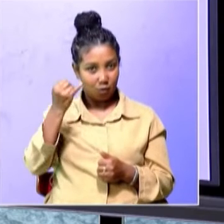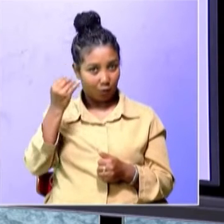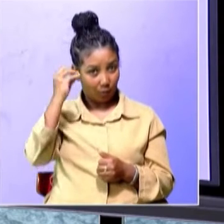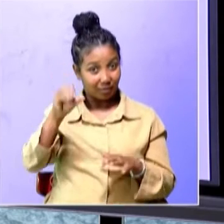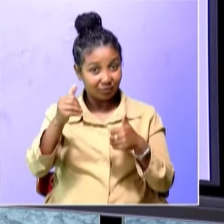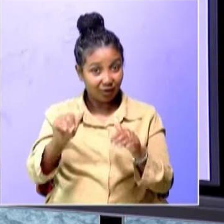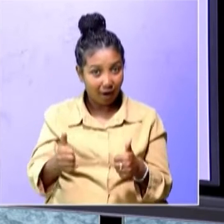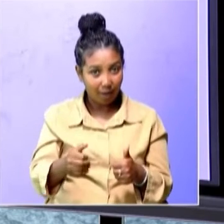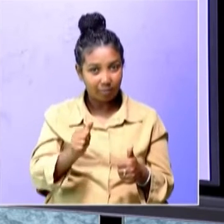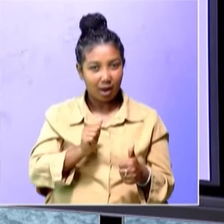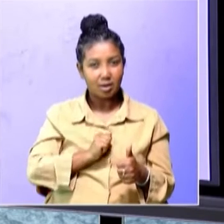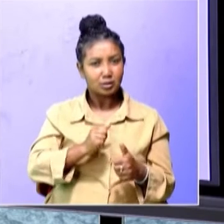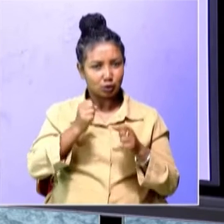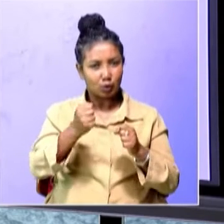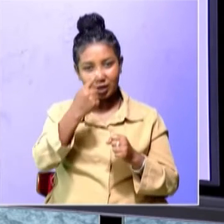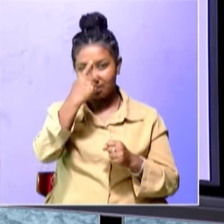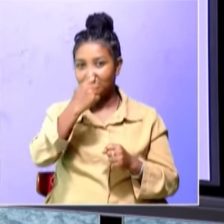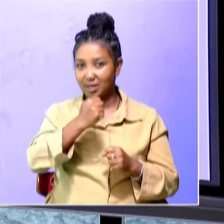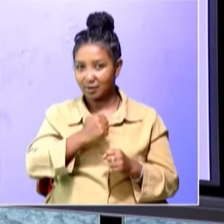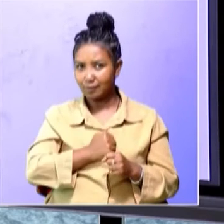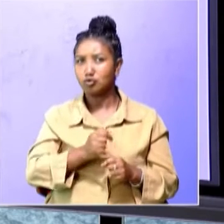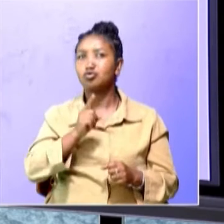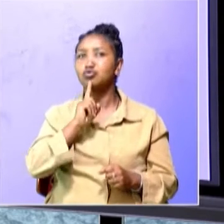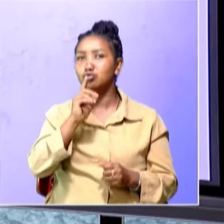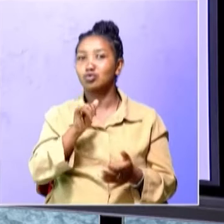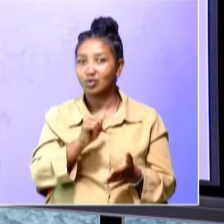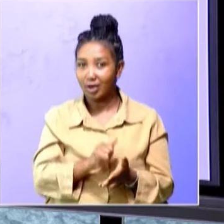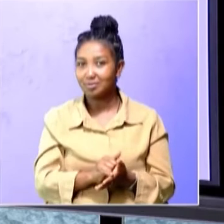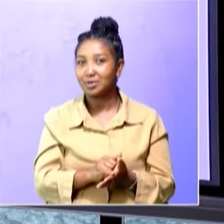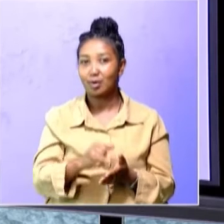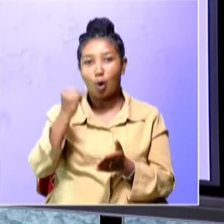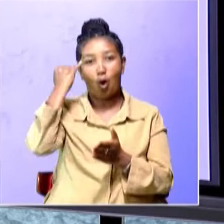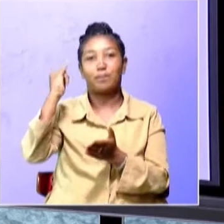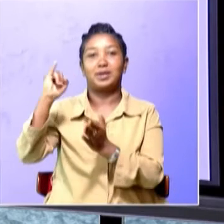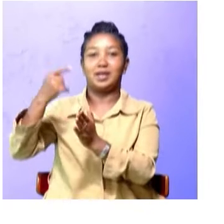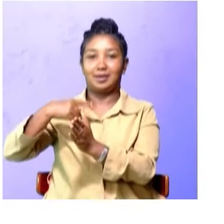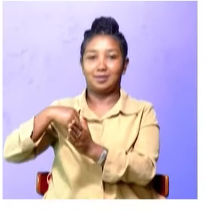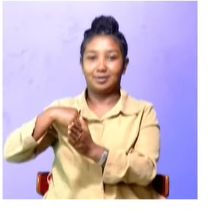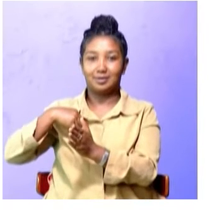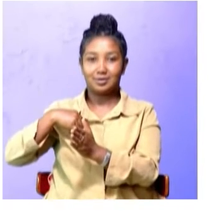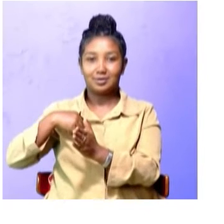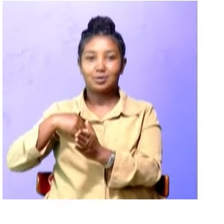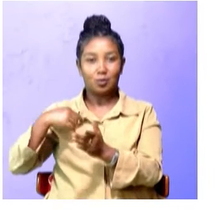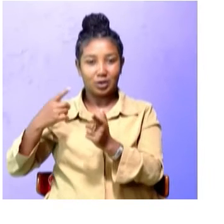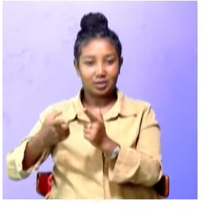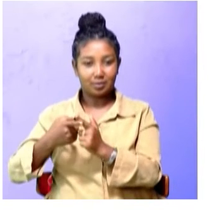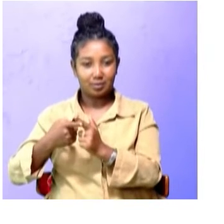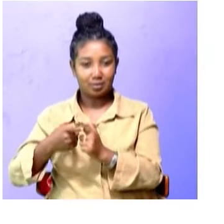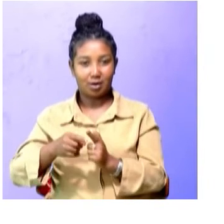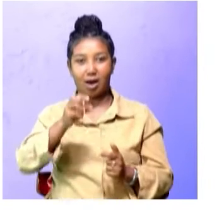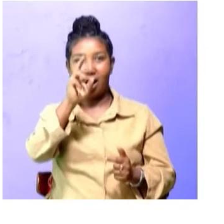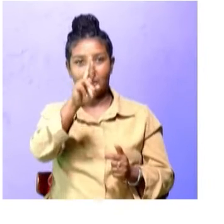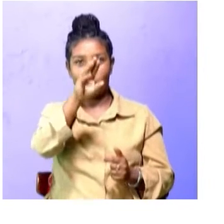yeah? I strongly believe. It's true that. Something like that. Then the next one says what?